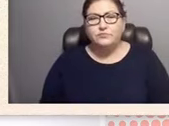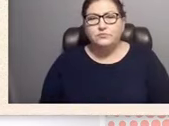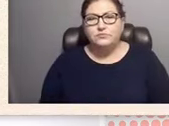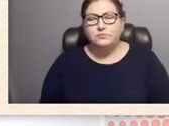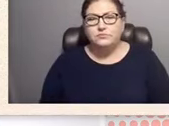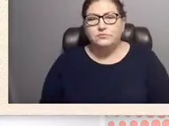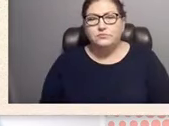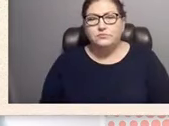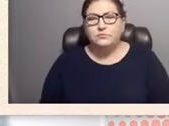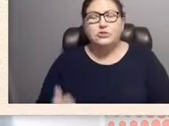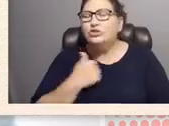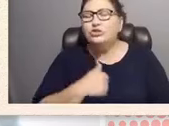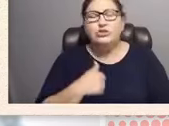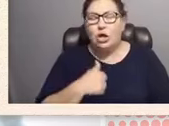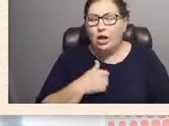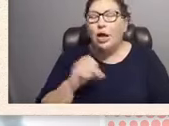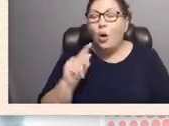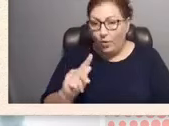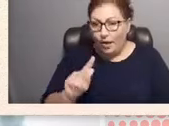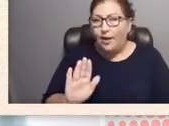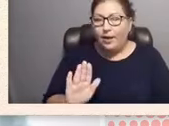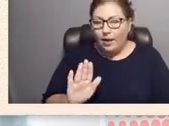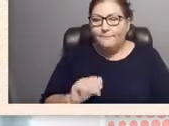Sorry. Okay. Um,